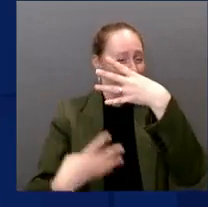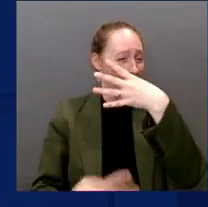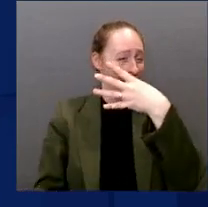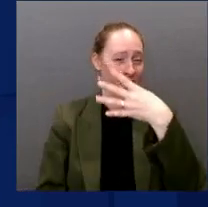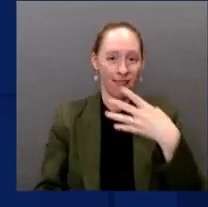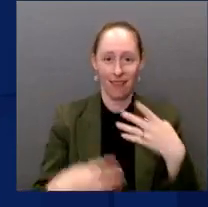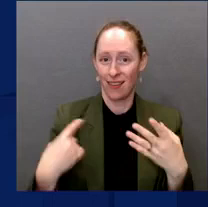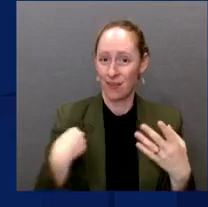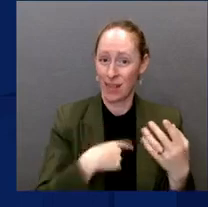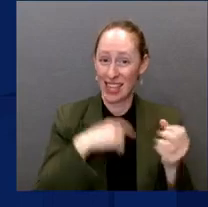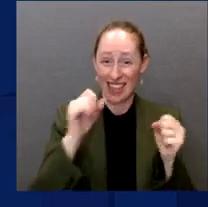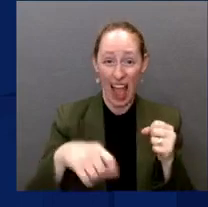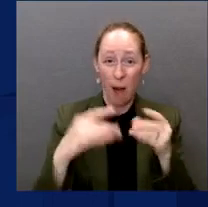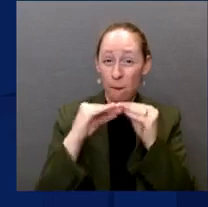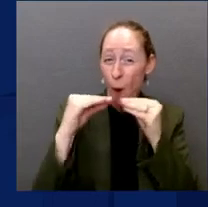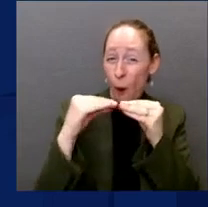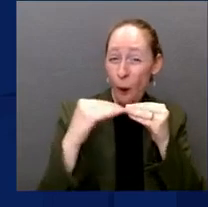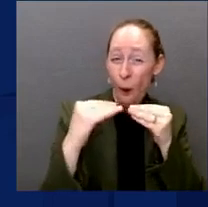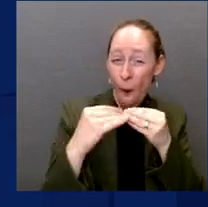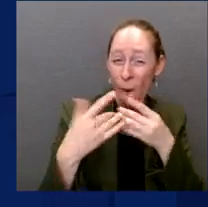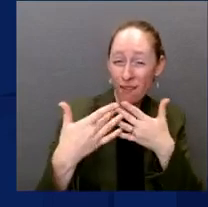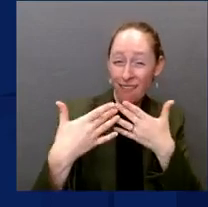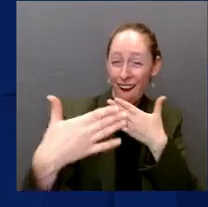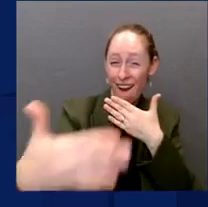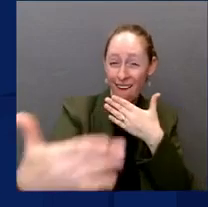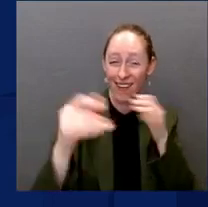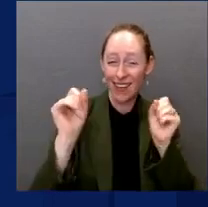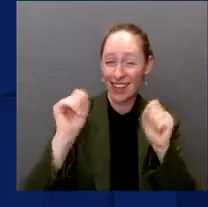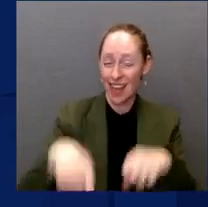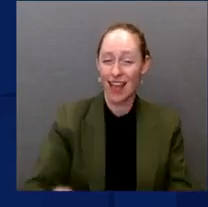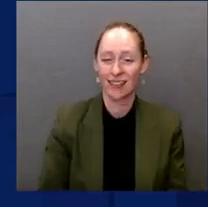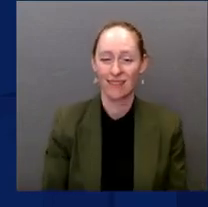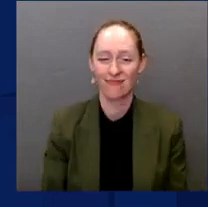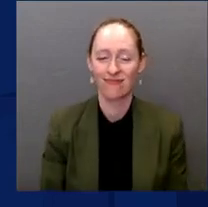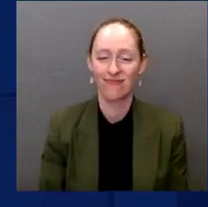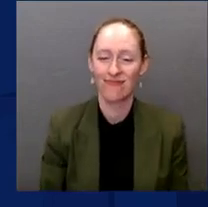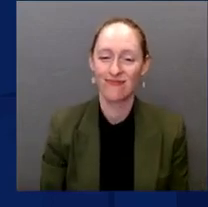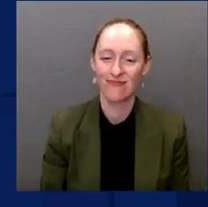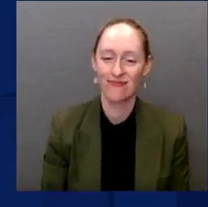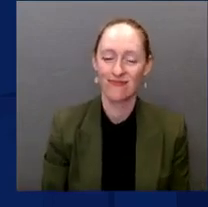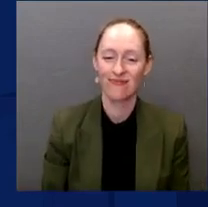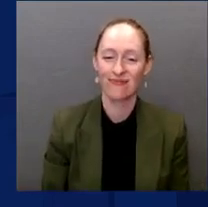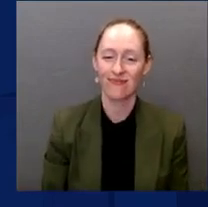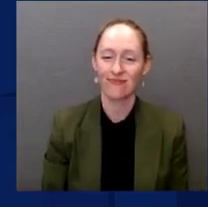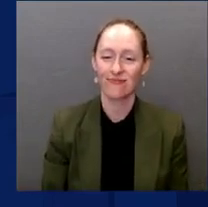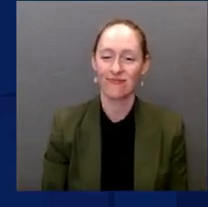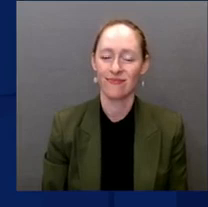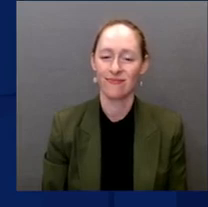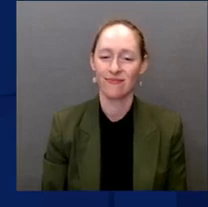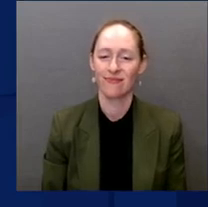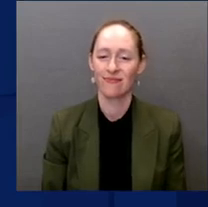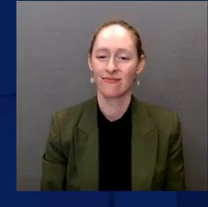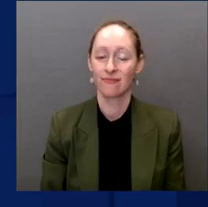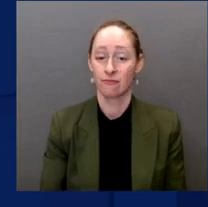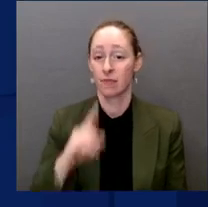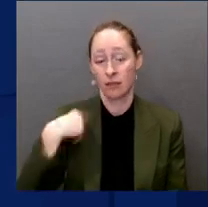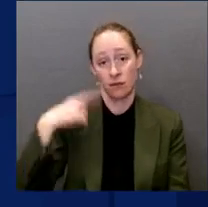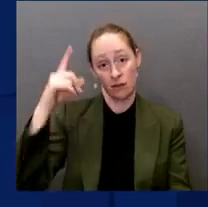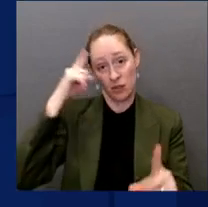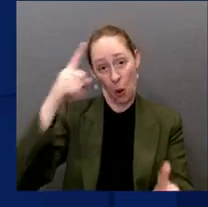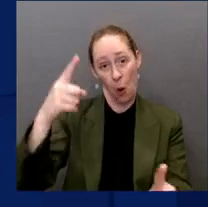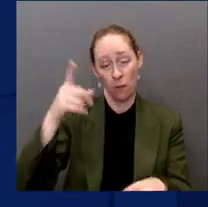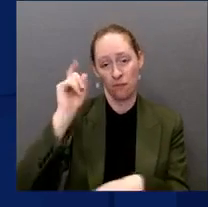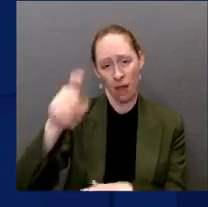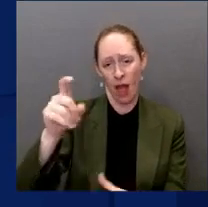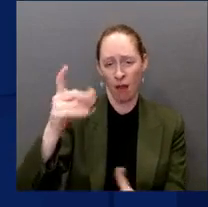our bold goals requires a whole-of-government approach. A whole-of-government approach and a whole-of-society effort. That's why I'm so excited to